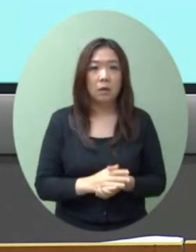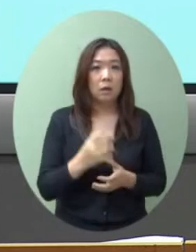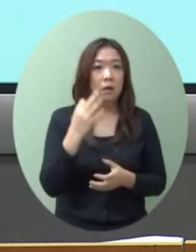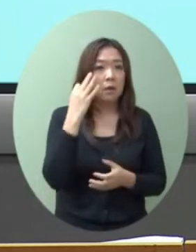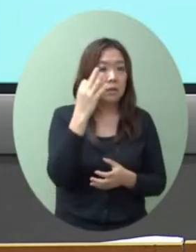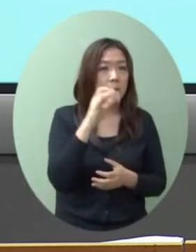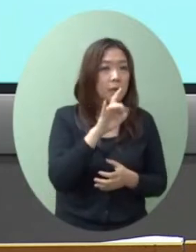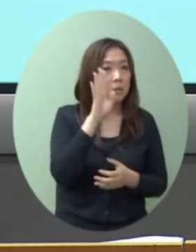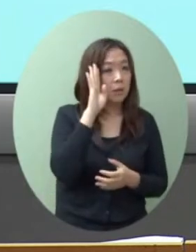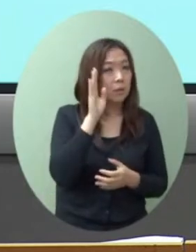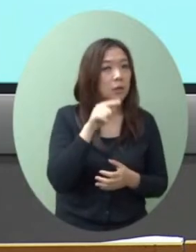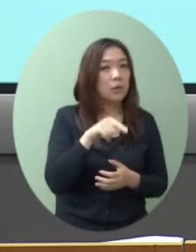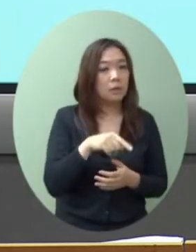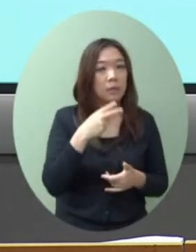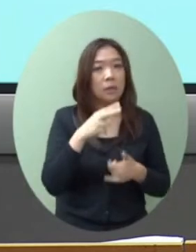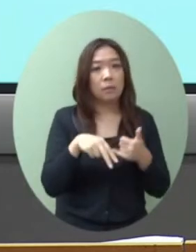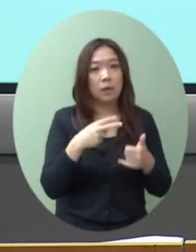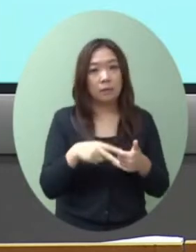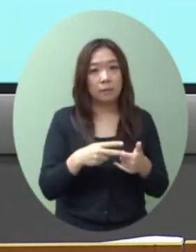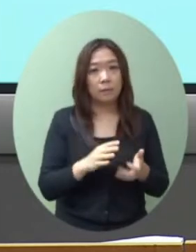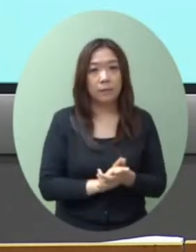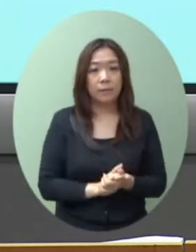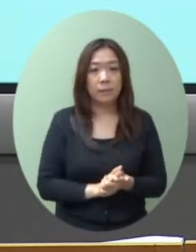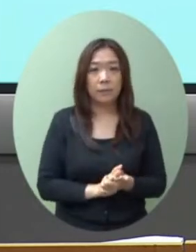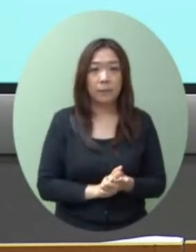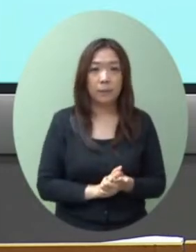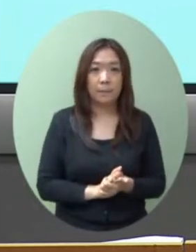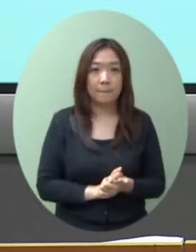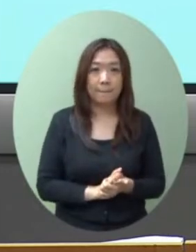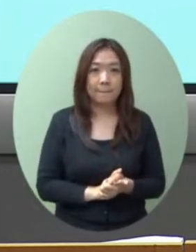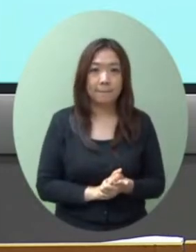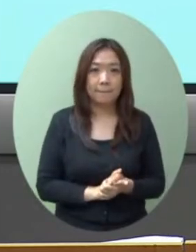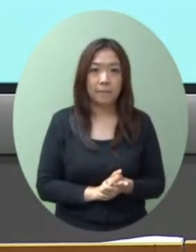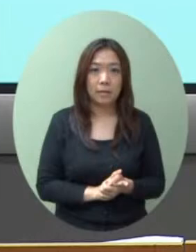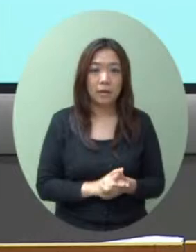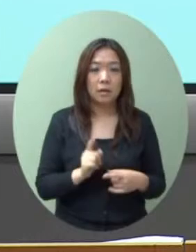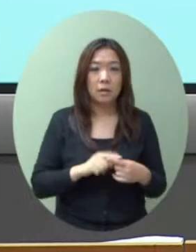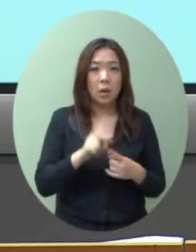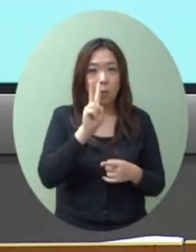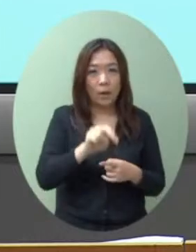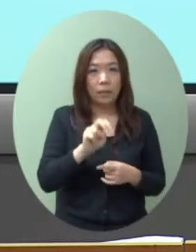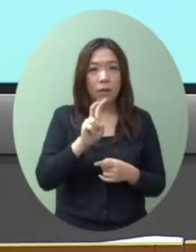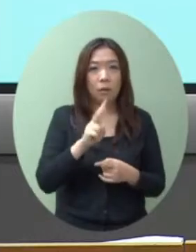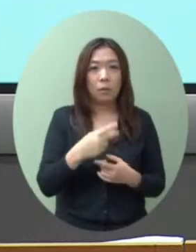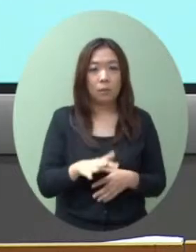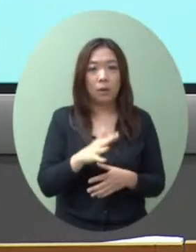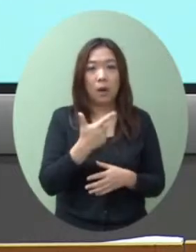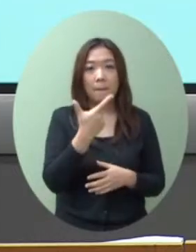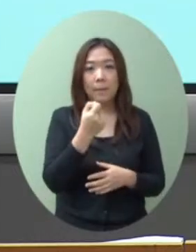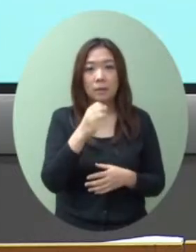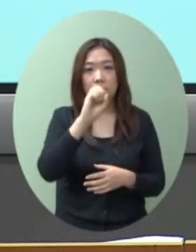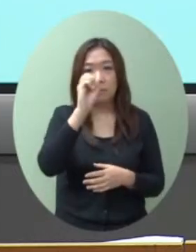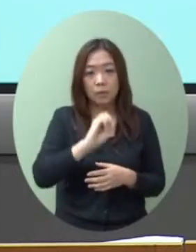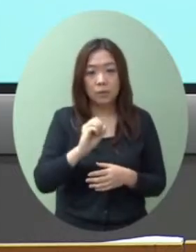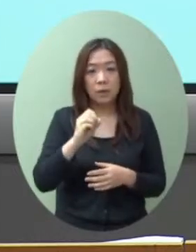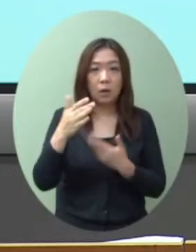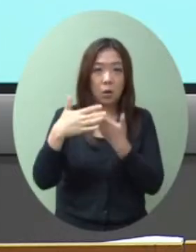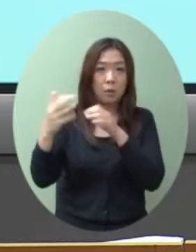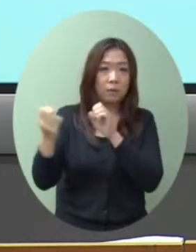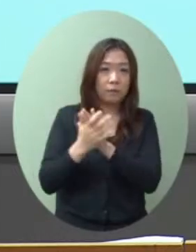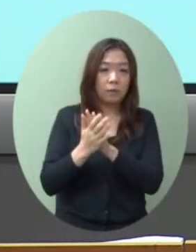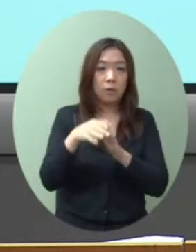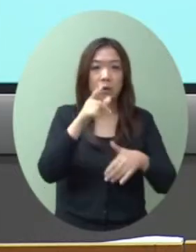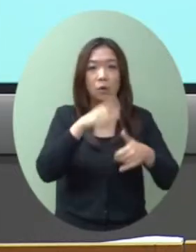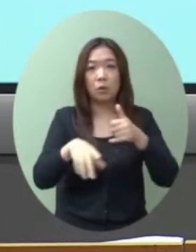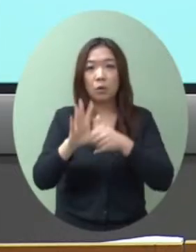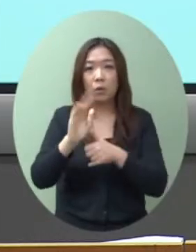surveillance. As you've seen from the data, that 3 days stay